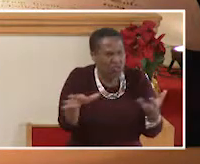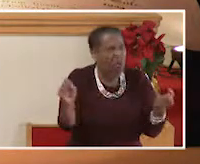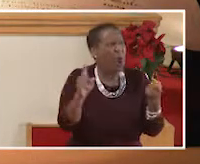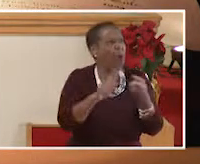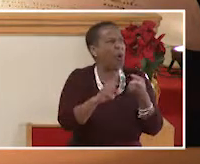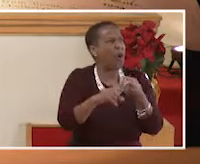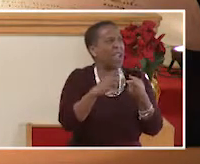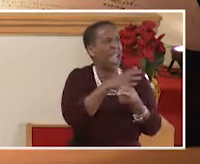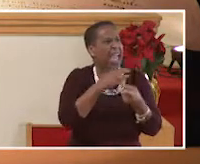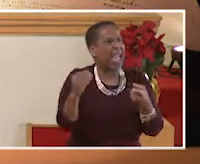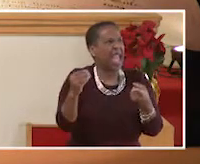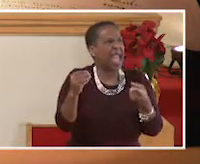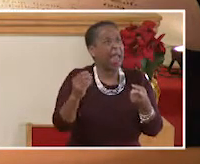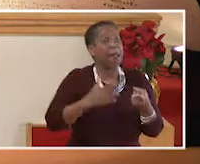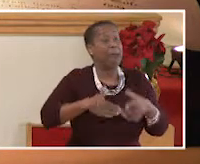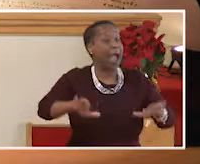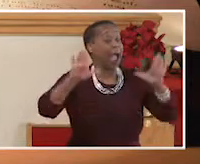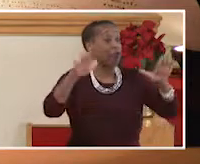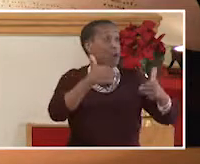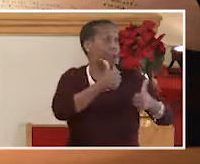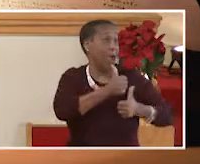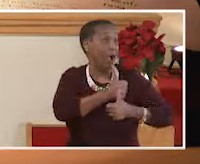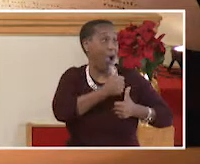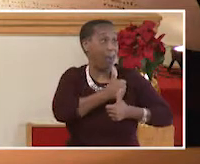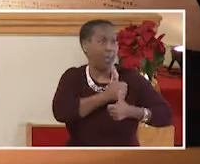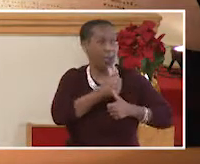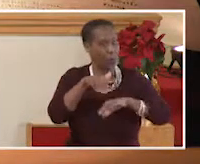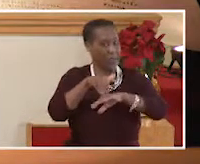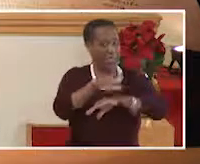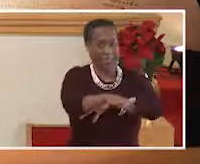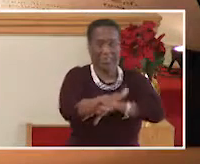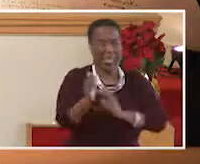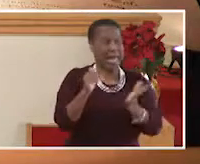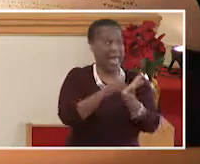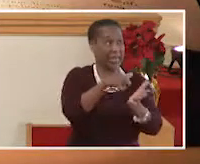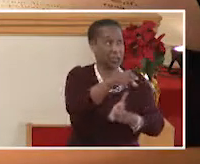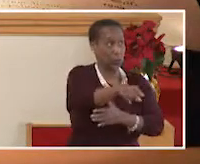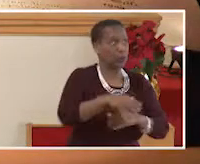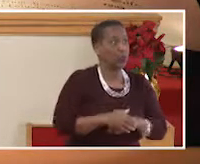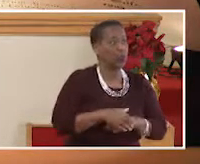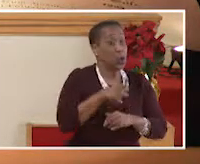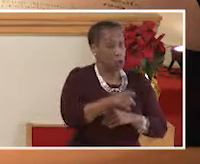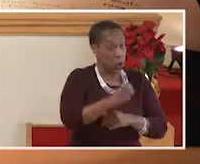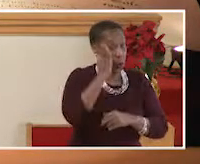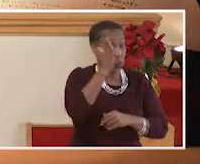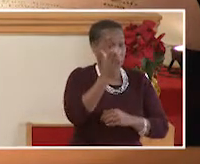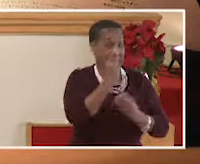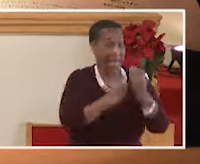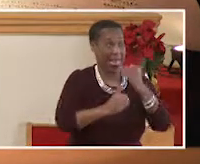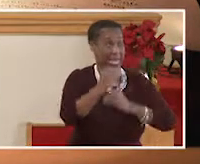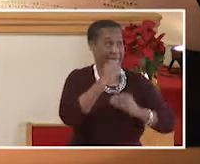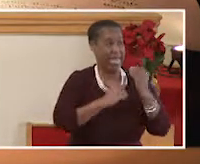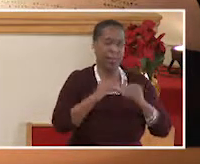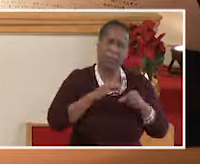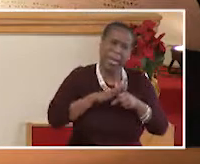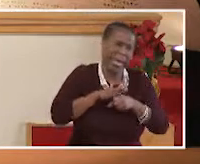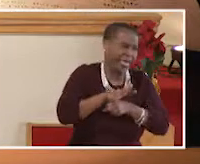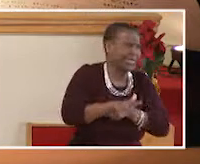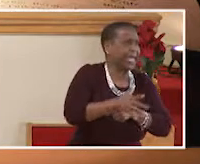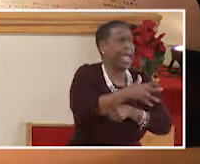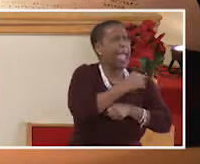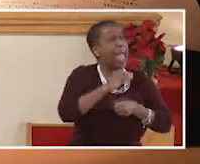the cutter, my great army which I sent against you. You shall eat in plenty and